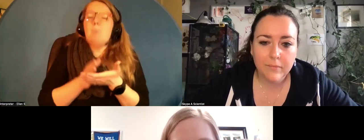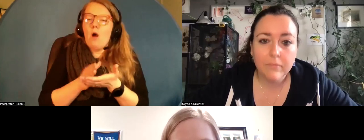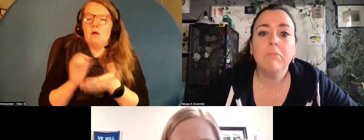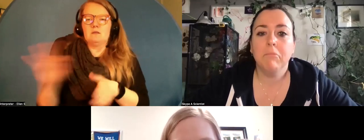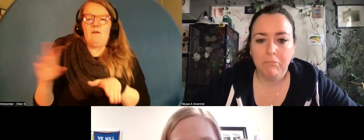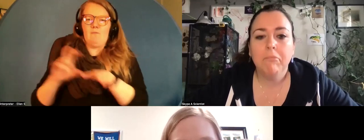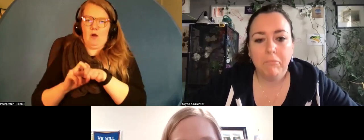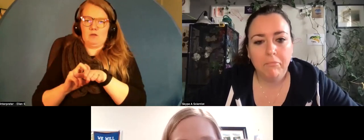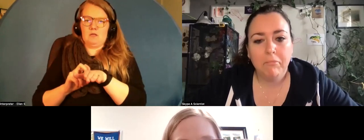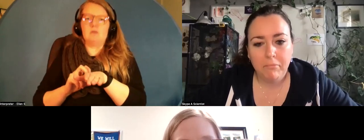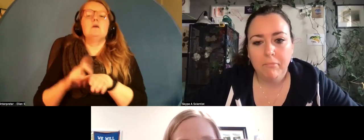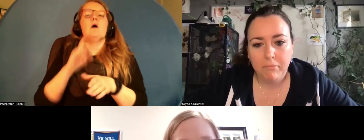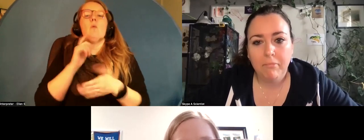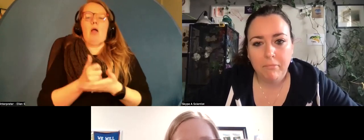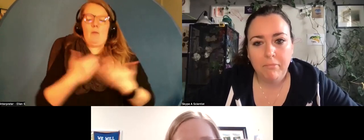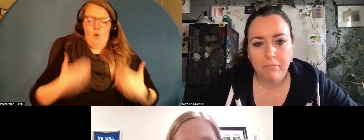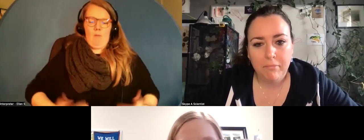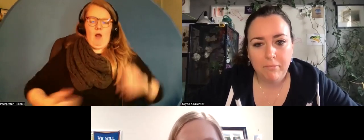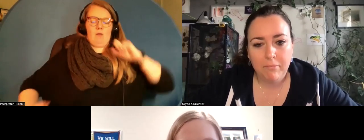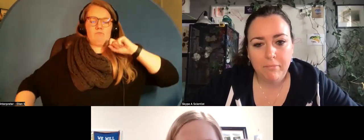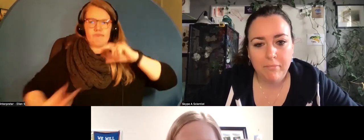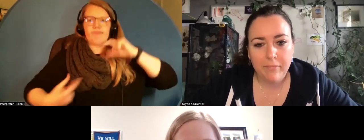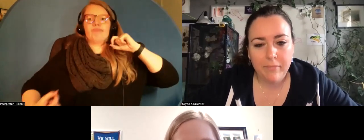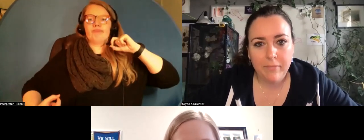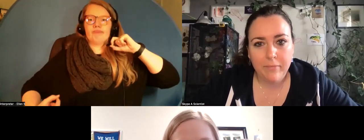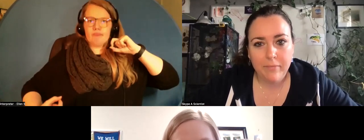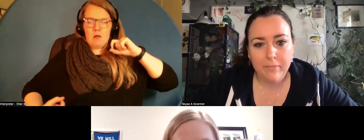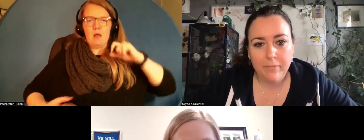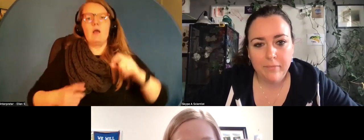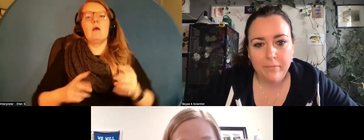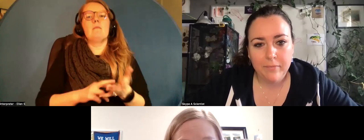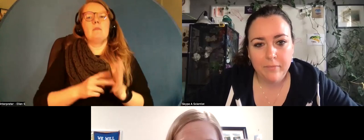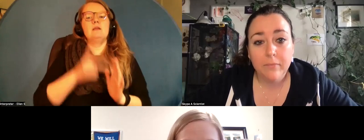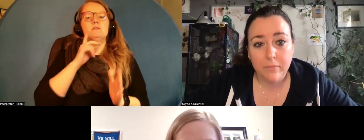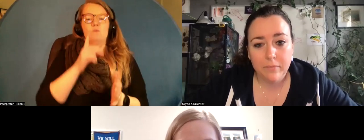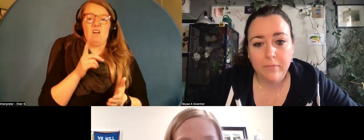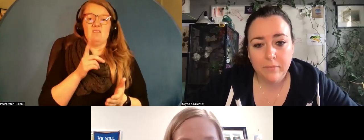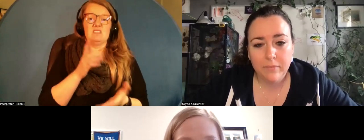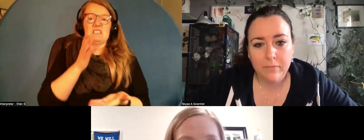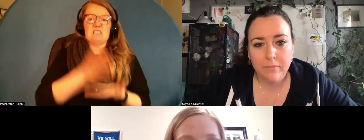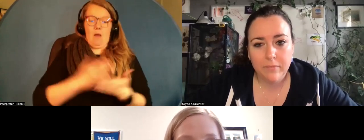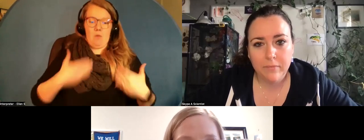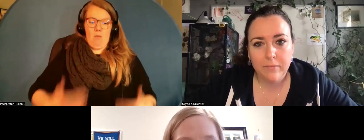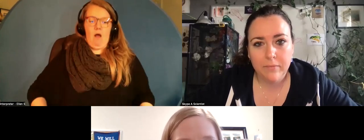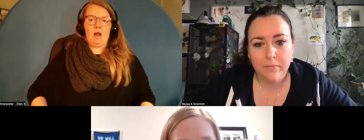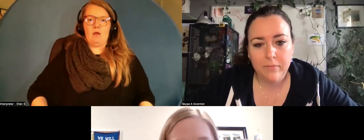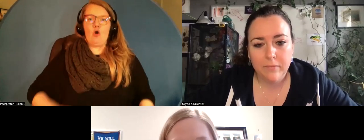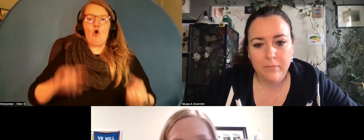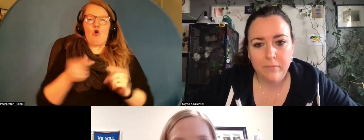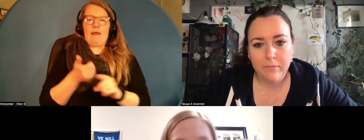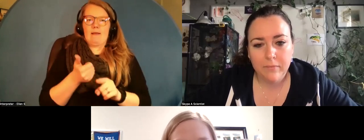immune response so that your body will stop attacking yourself, because that's what an autoimmune disease